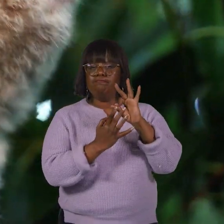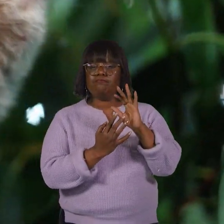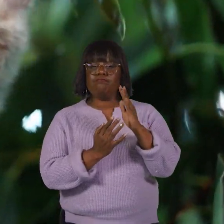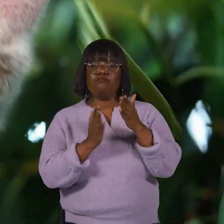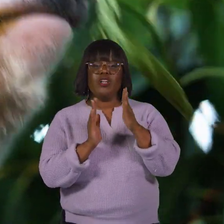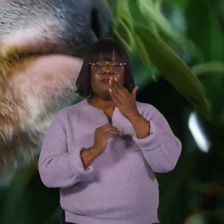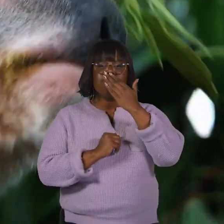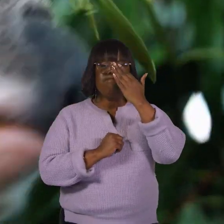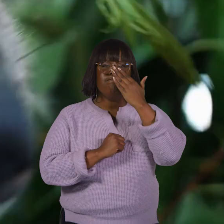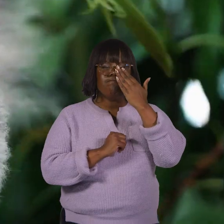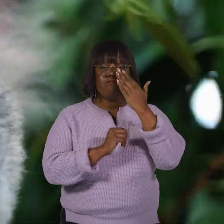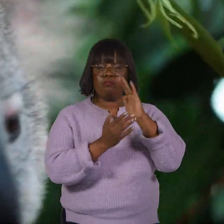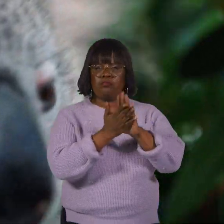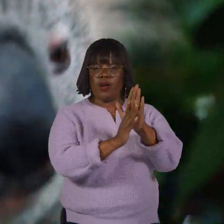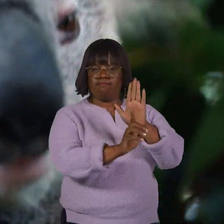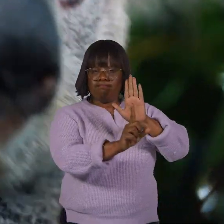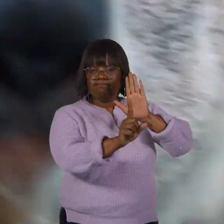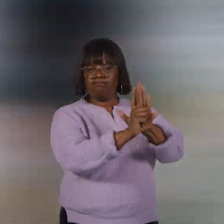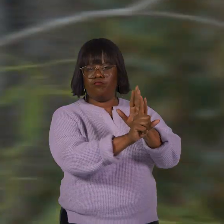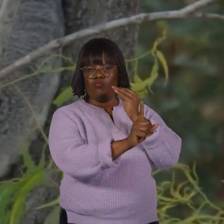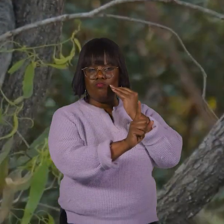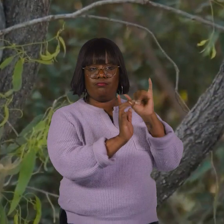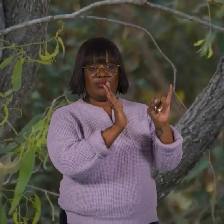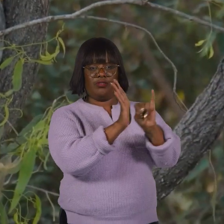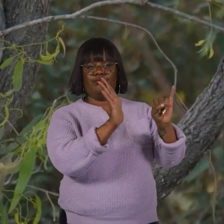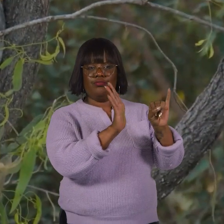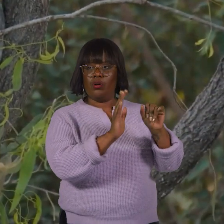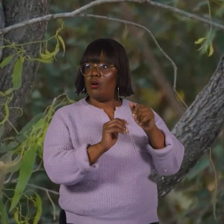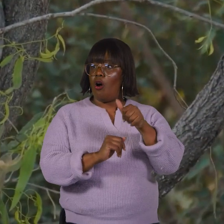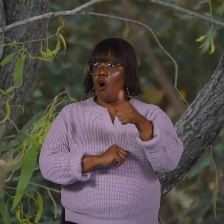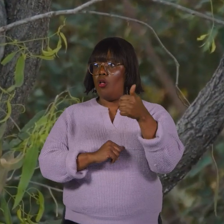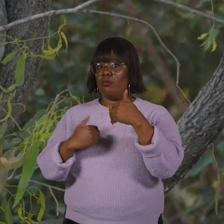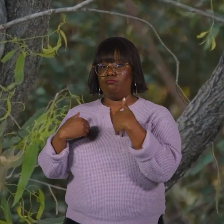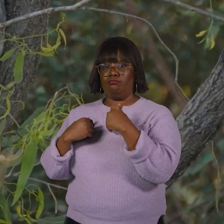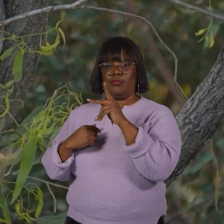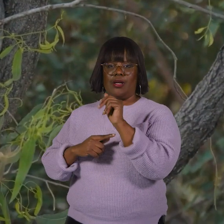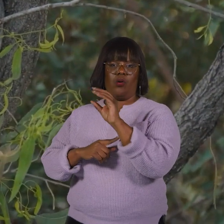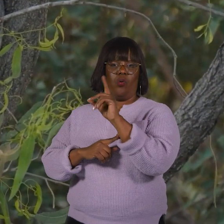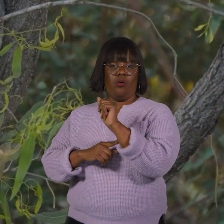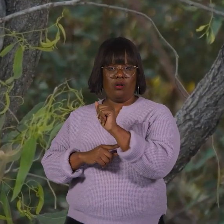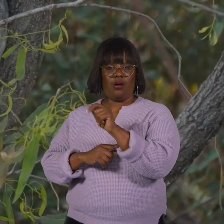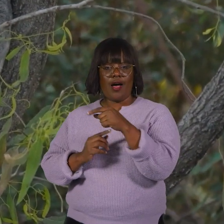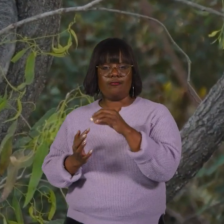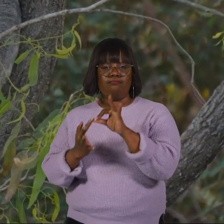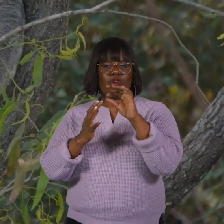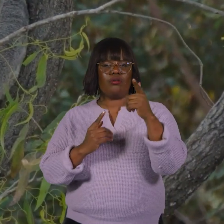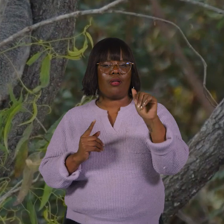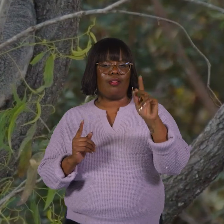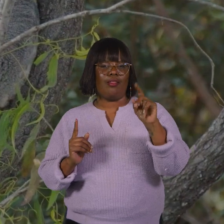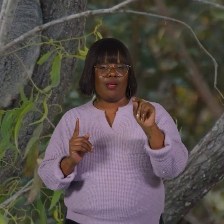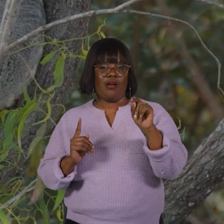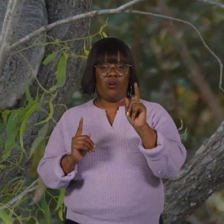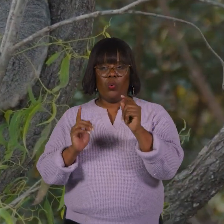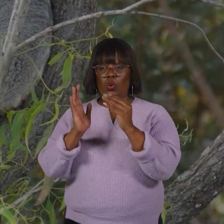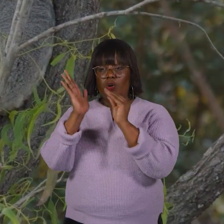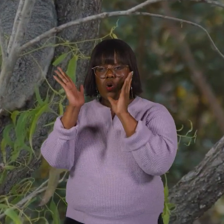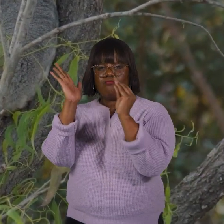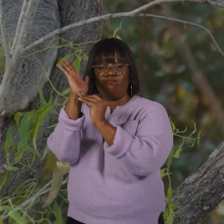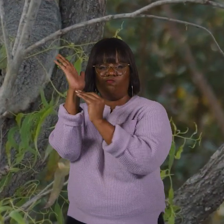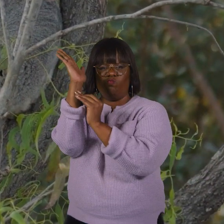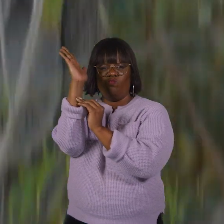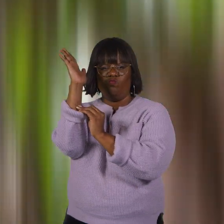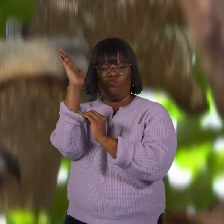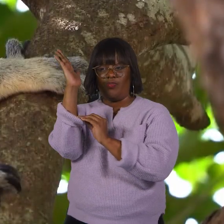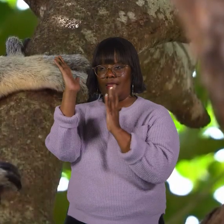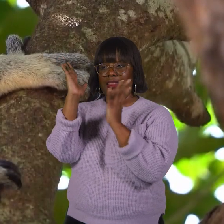territory and identify other koalas. They have scent glands on their chests, which they rub against trees to leave their scent